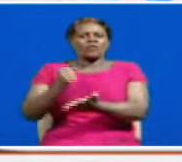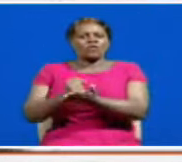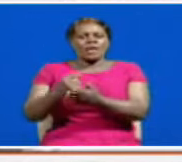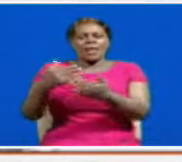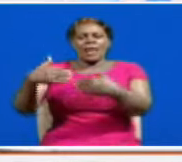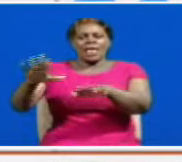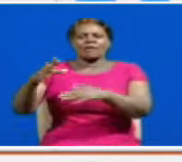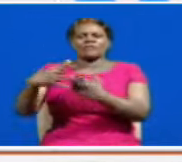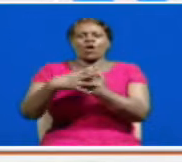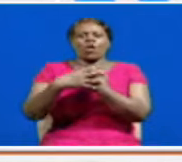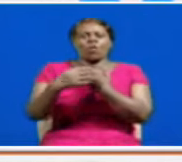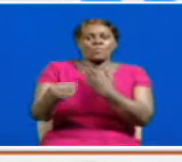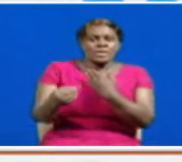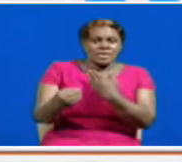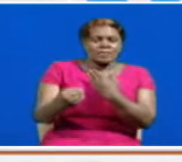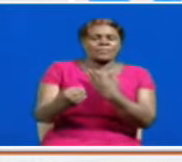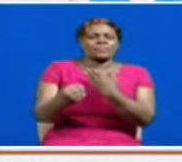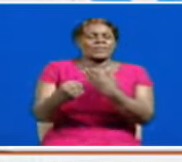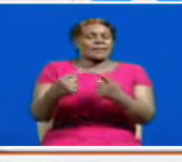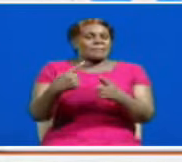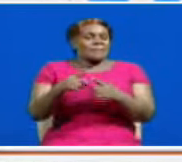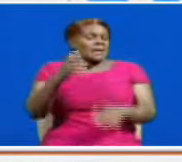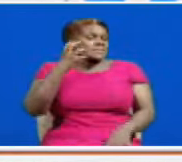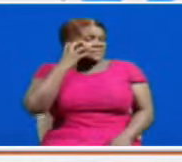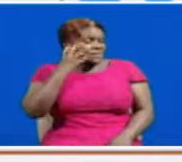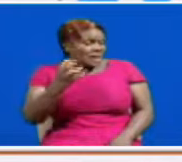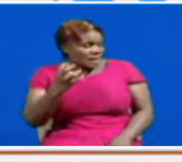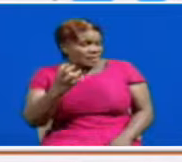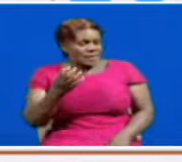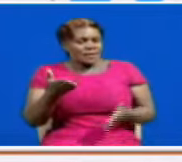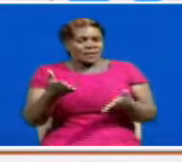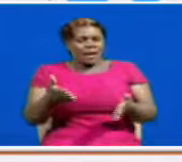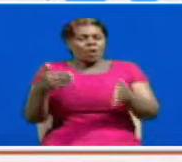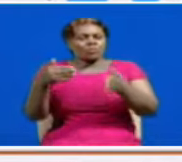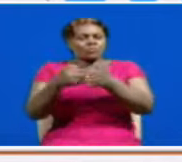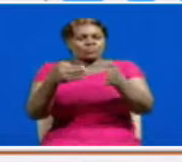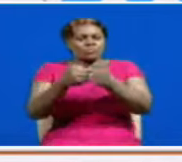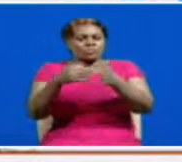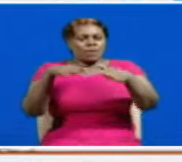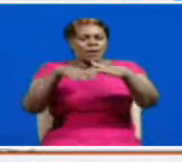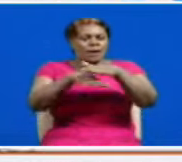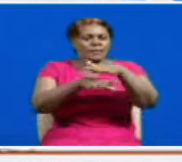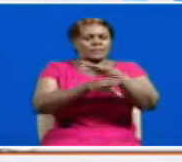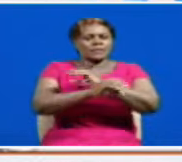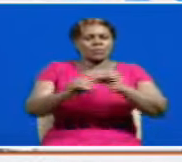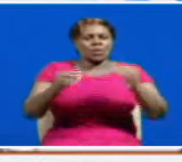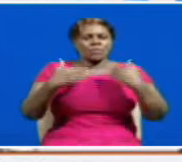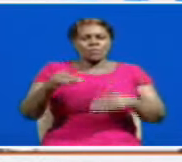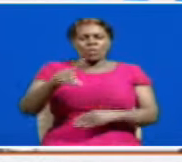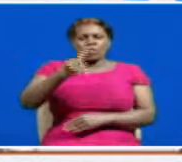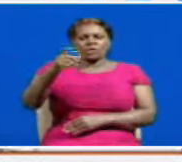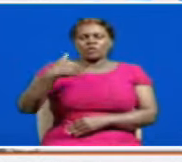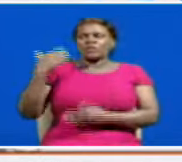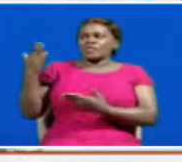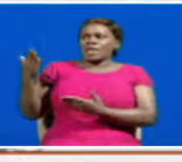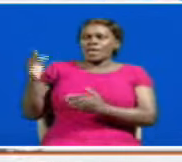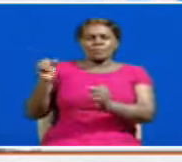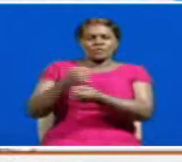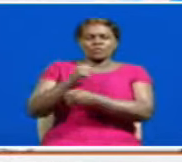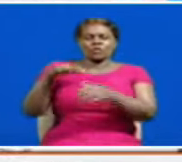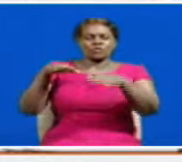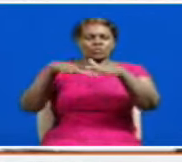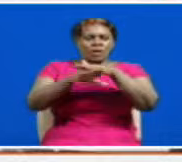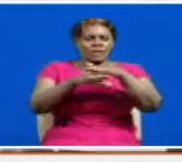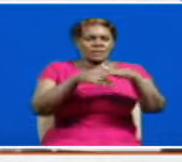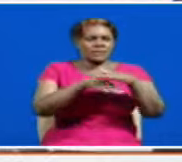we left a copy of this order. And it's unfortunate that they have now denied us access. People who have patience this idea, they cannot be able to access.